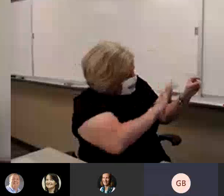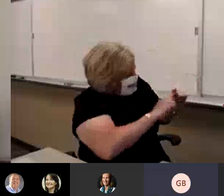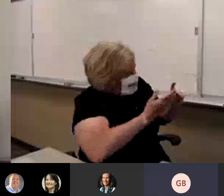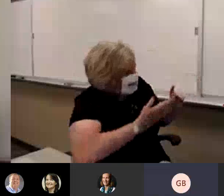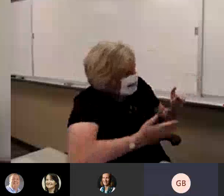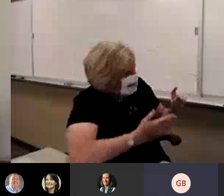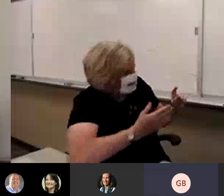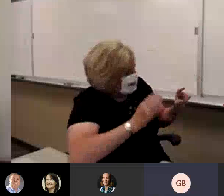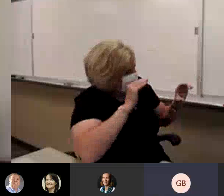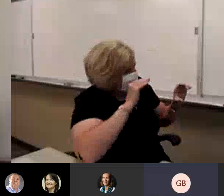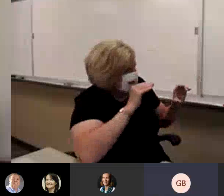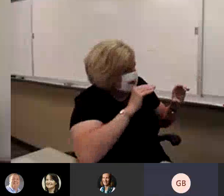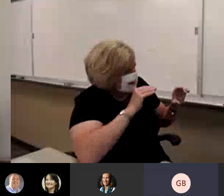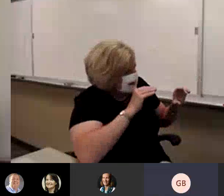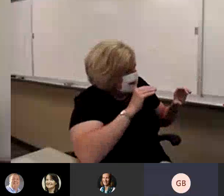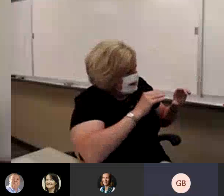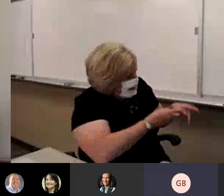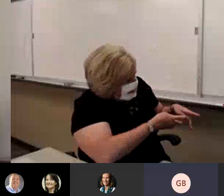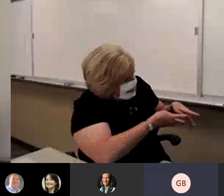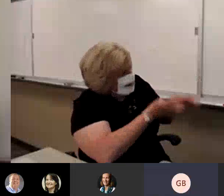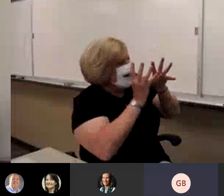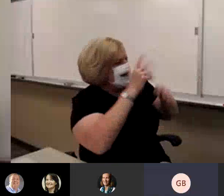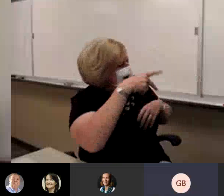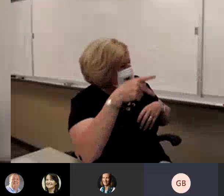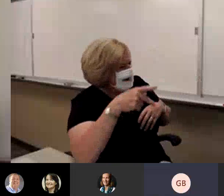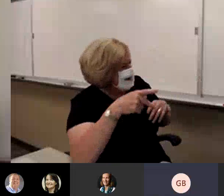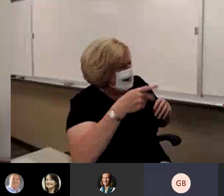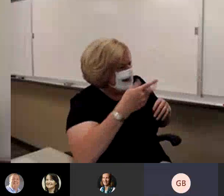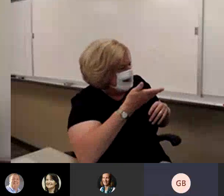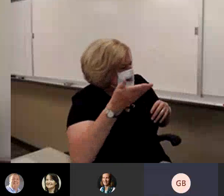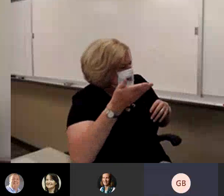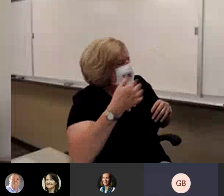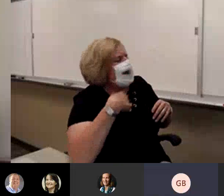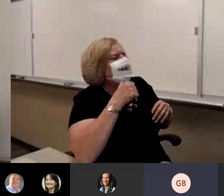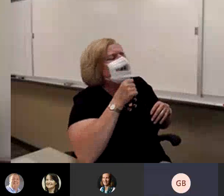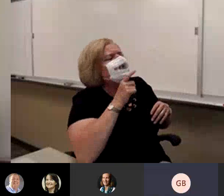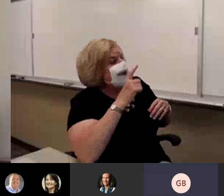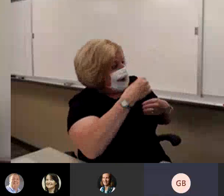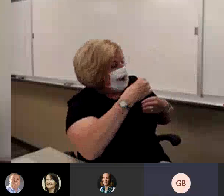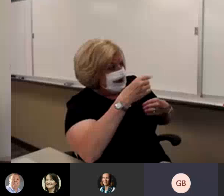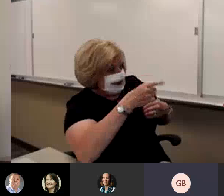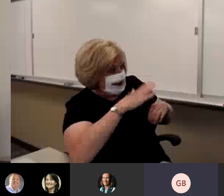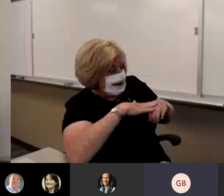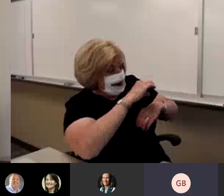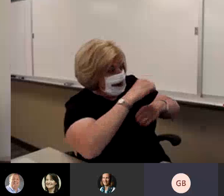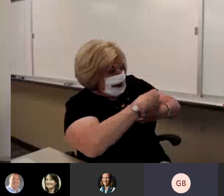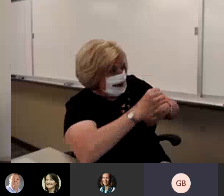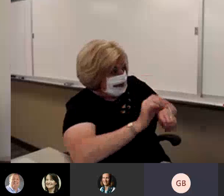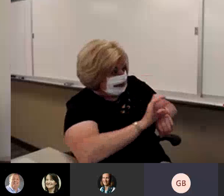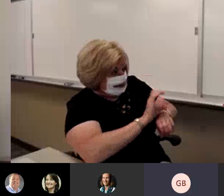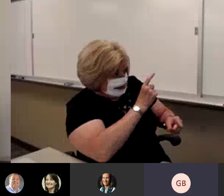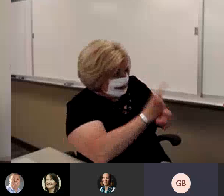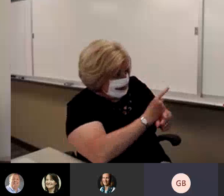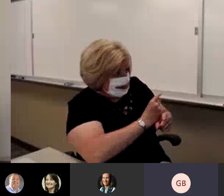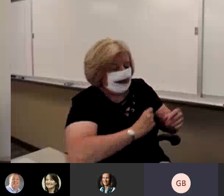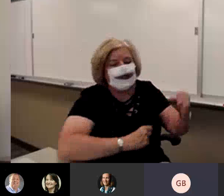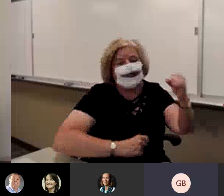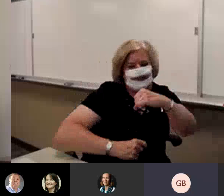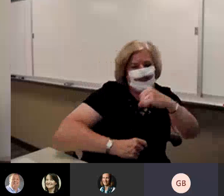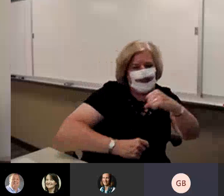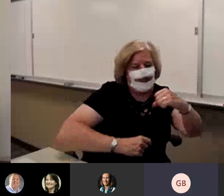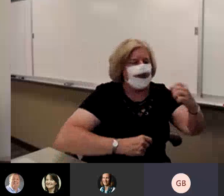you can access the PowerPoint stuff. So I'm not sure you're on your office computer too, right? Yeah. Right. Yeah,